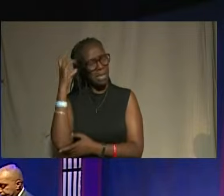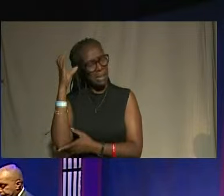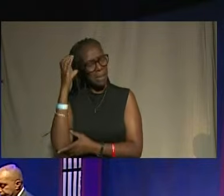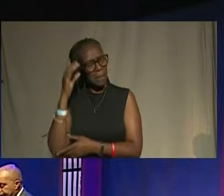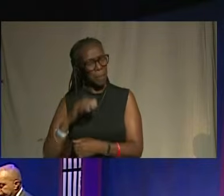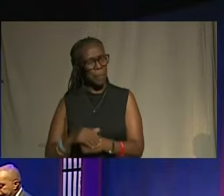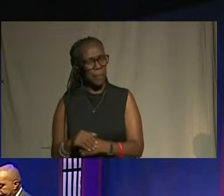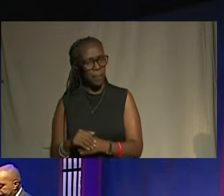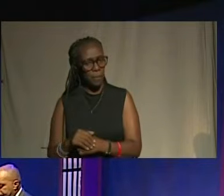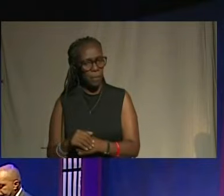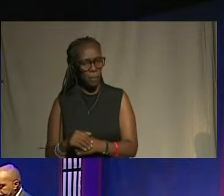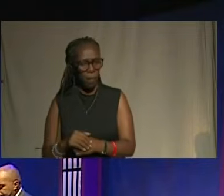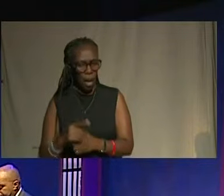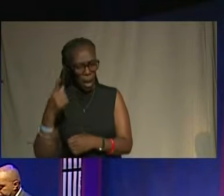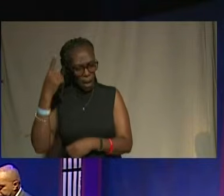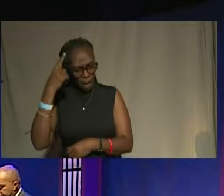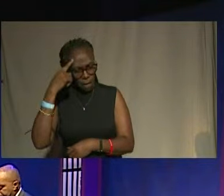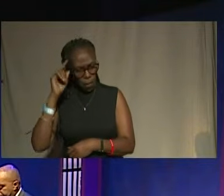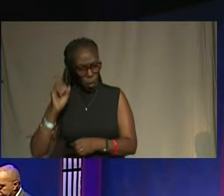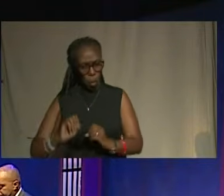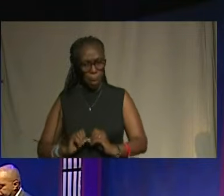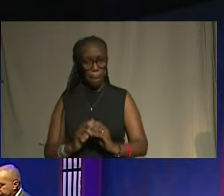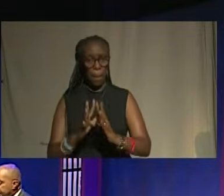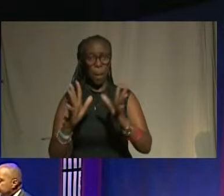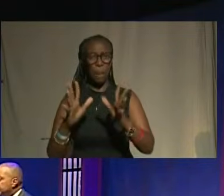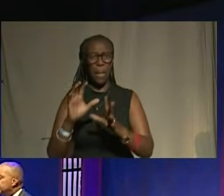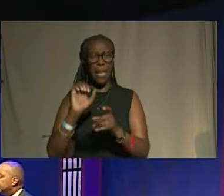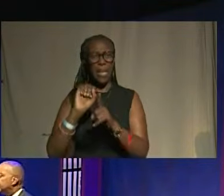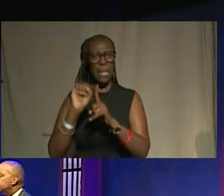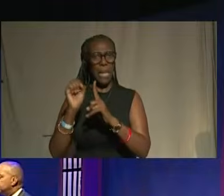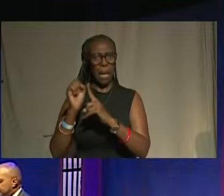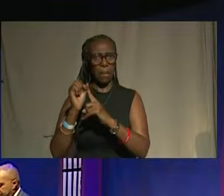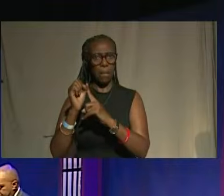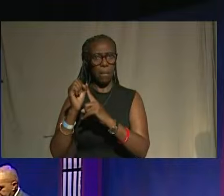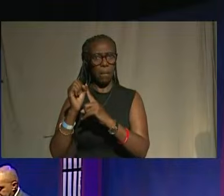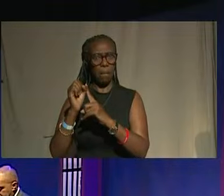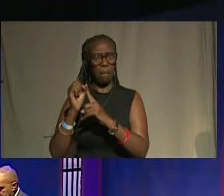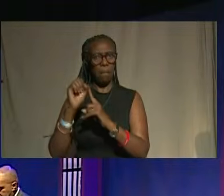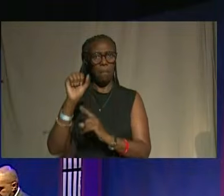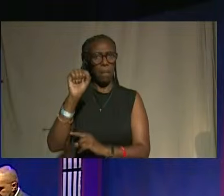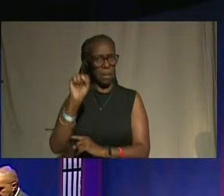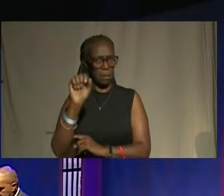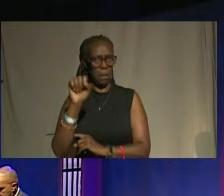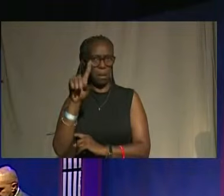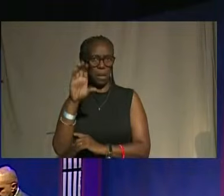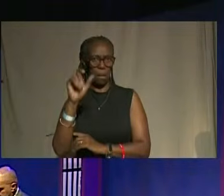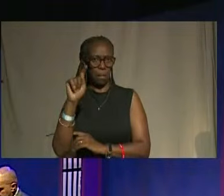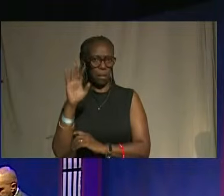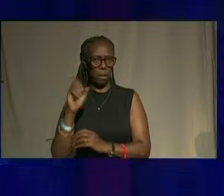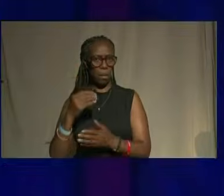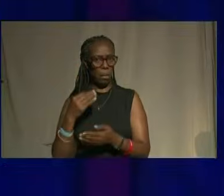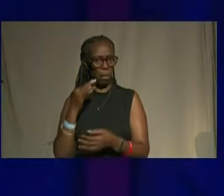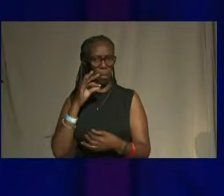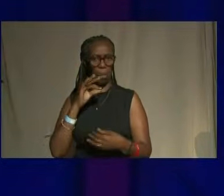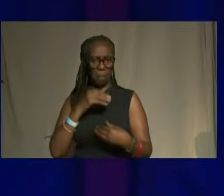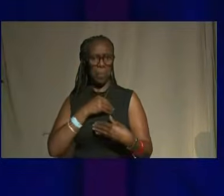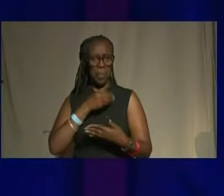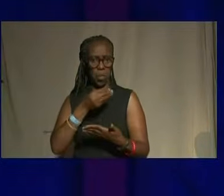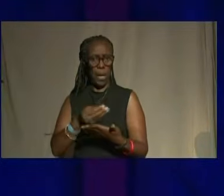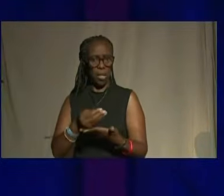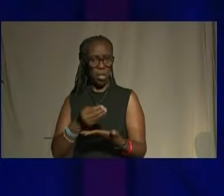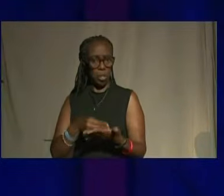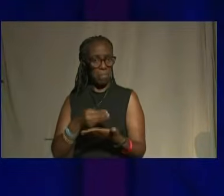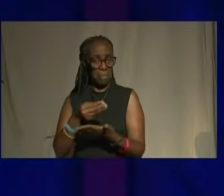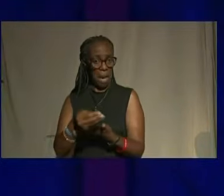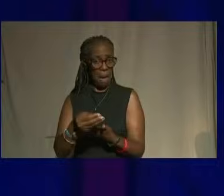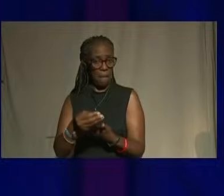For the public sector wages, I know when you look back in history, there used to be, it